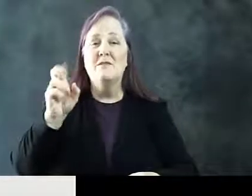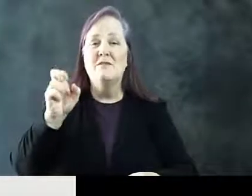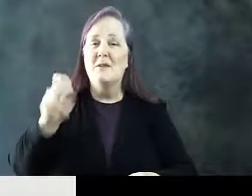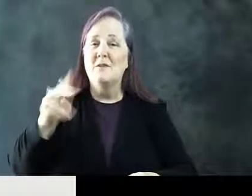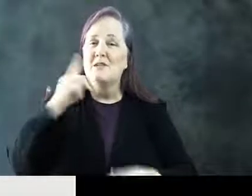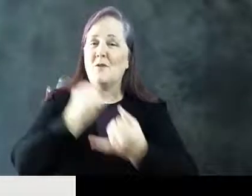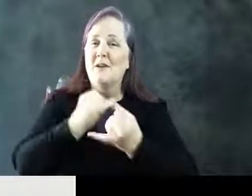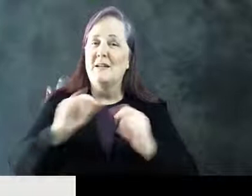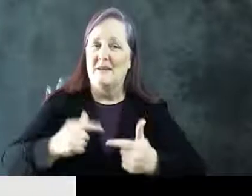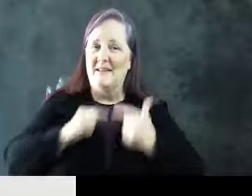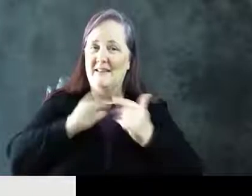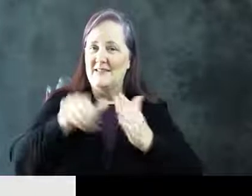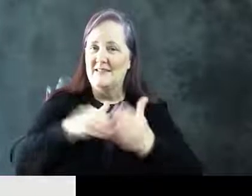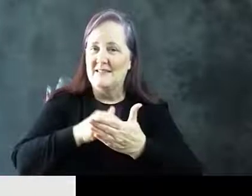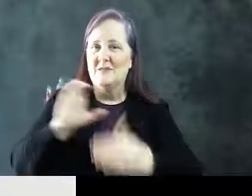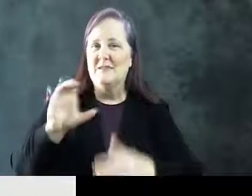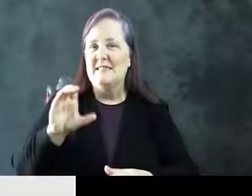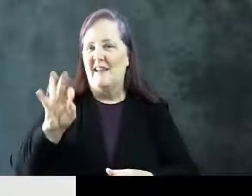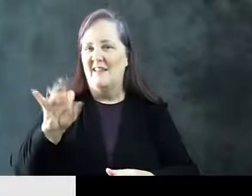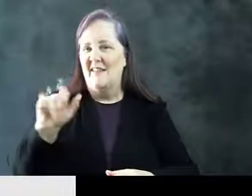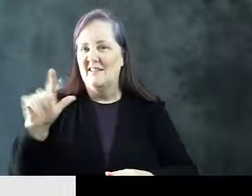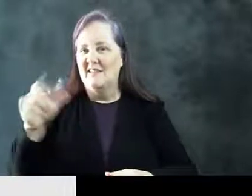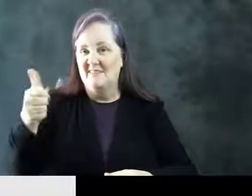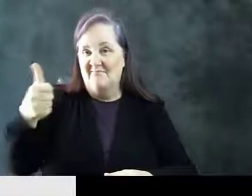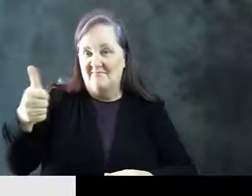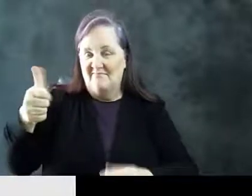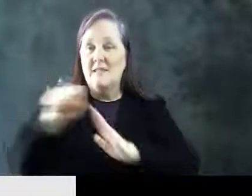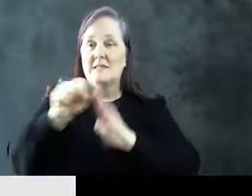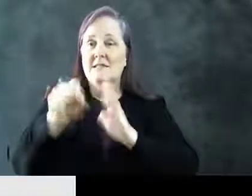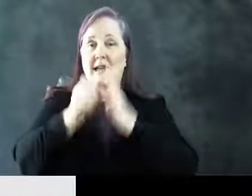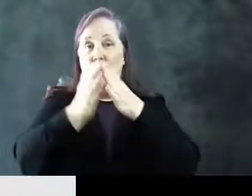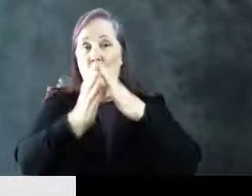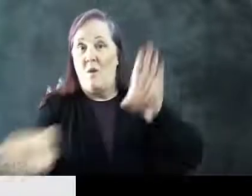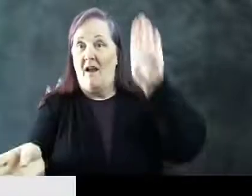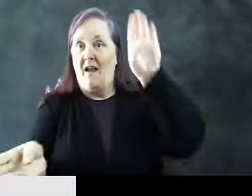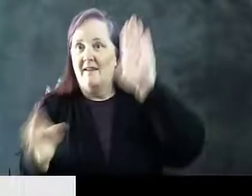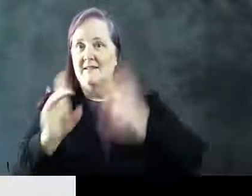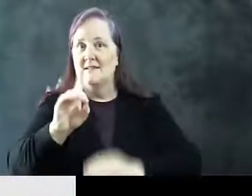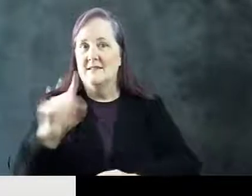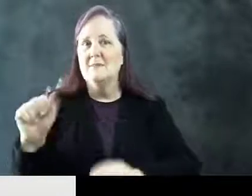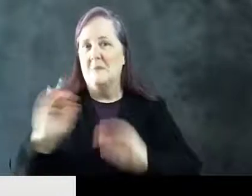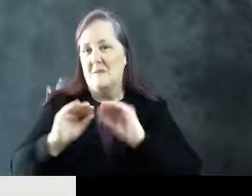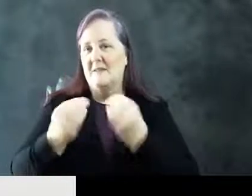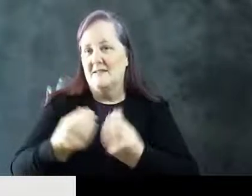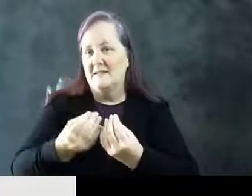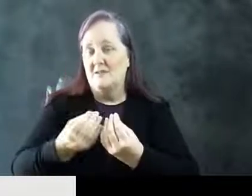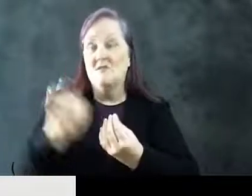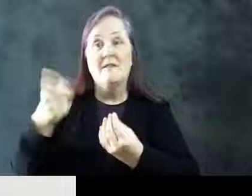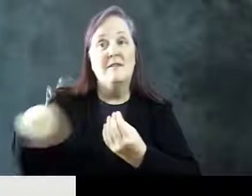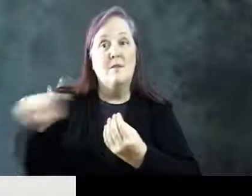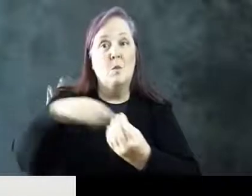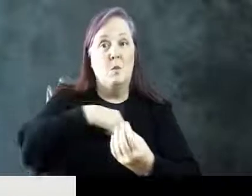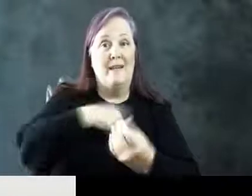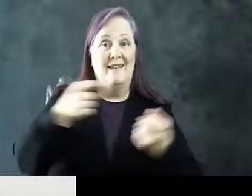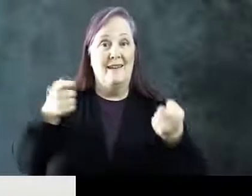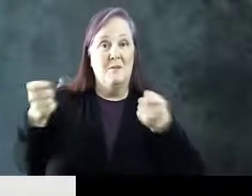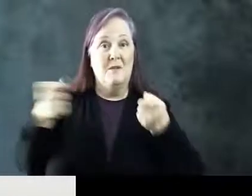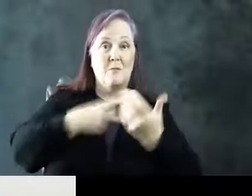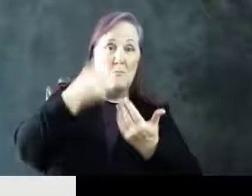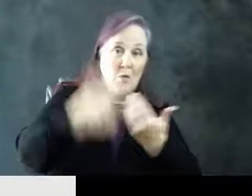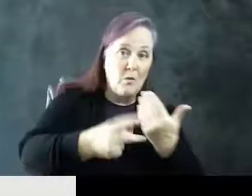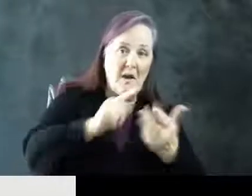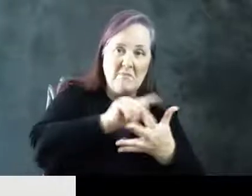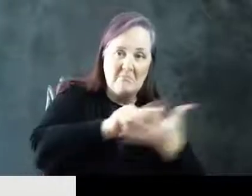Centers, and CFILC is a statewide disability organization that administers programs and serves